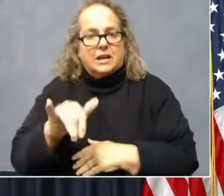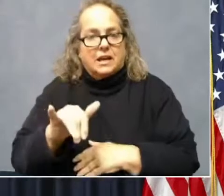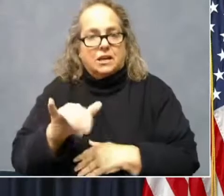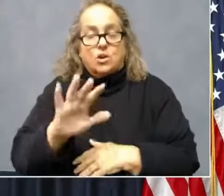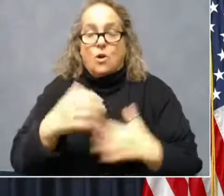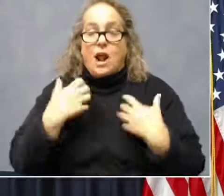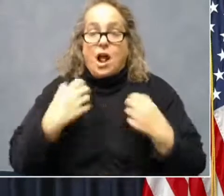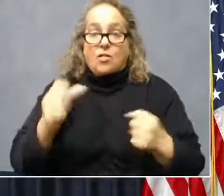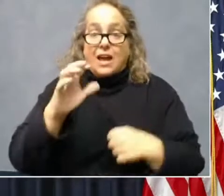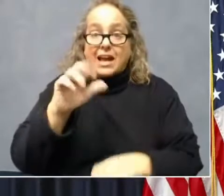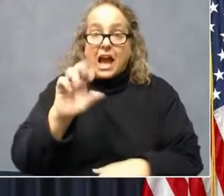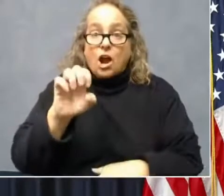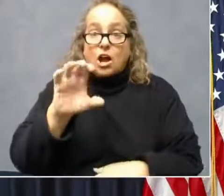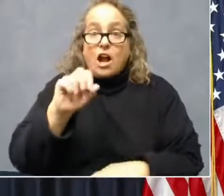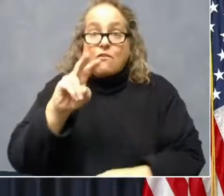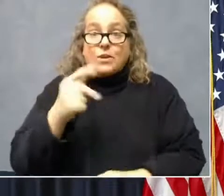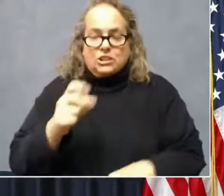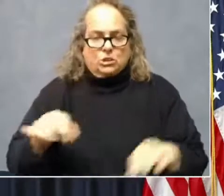before, wear your mask.